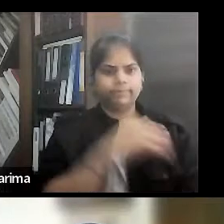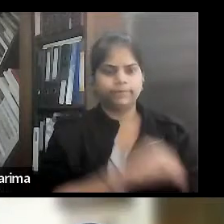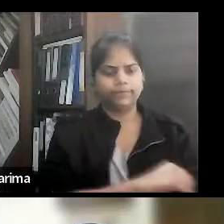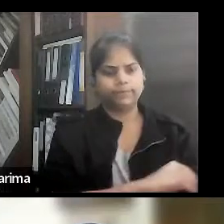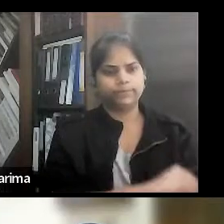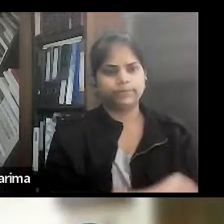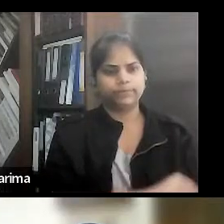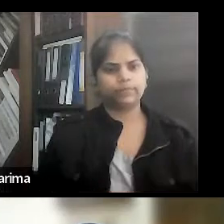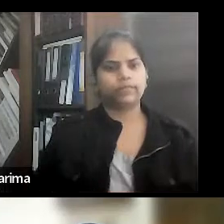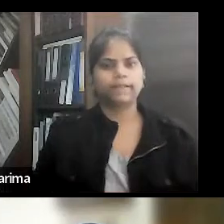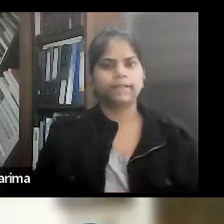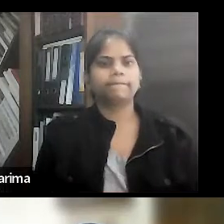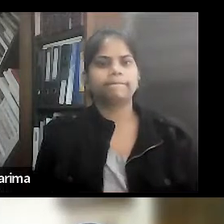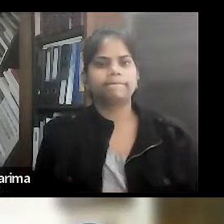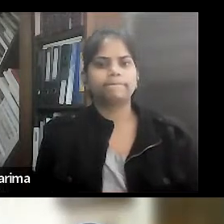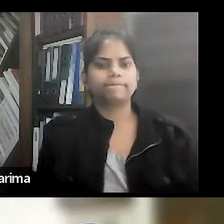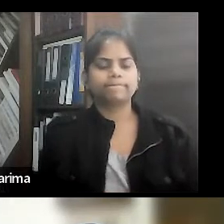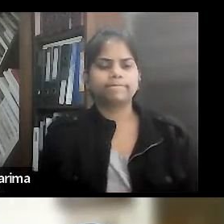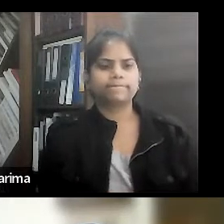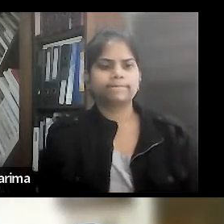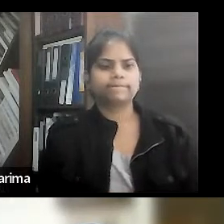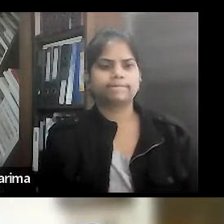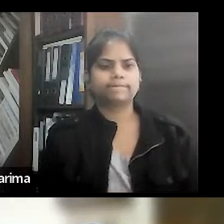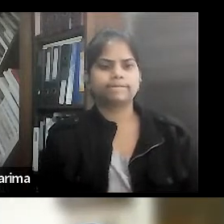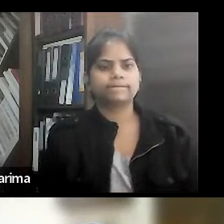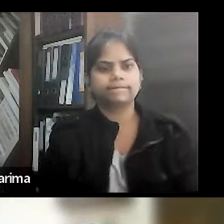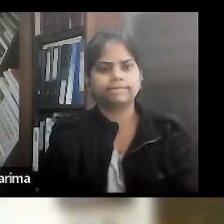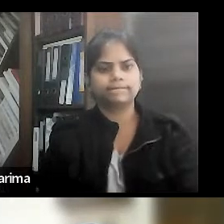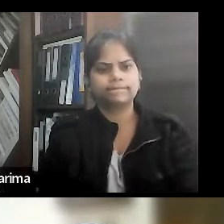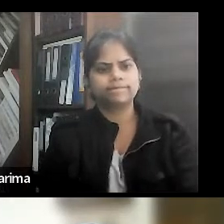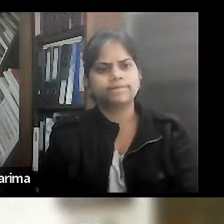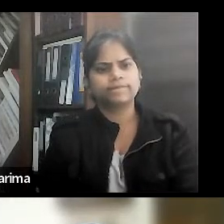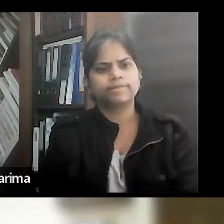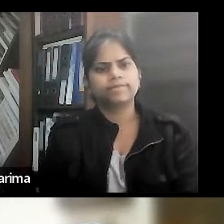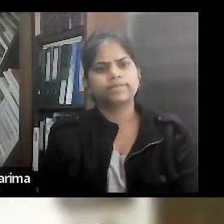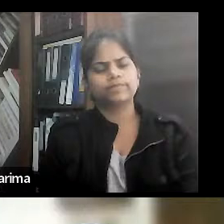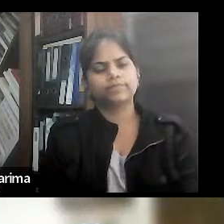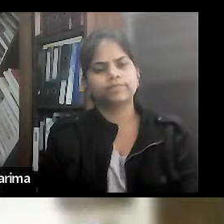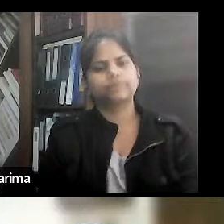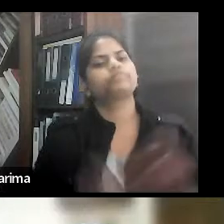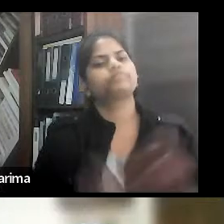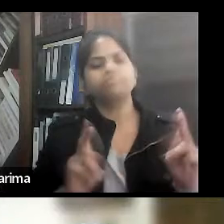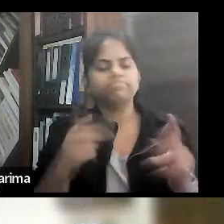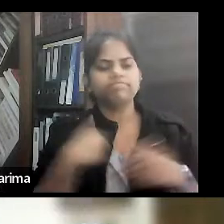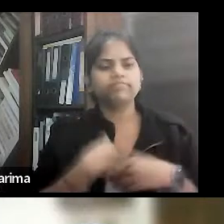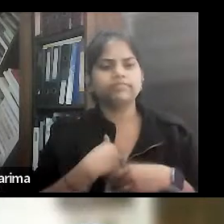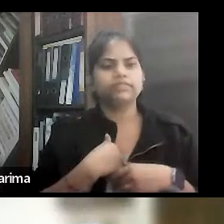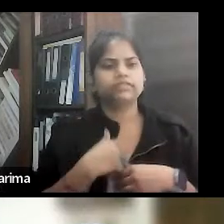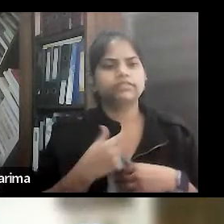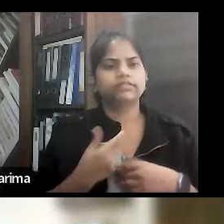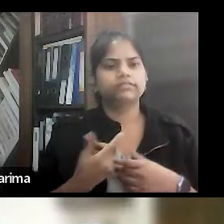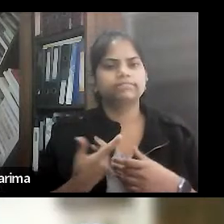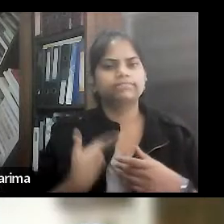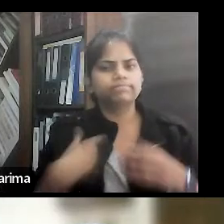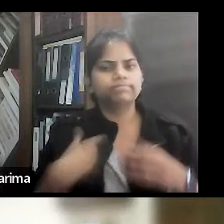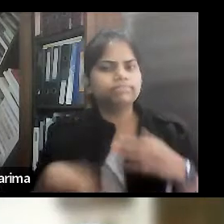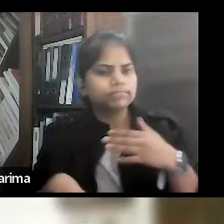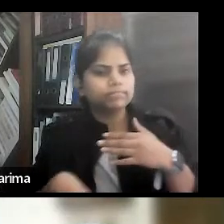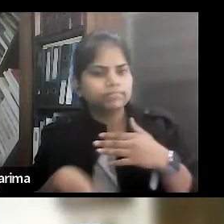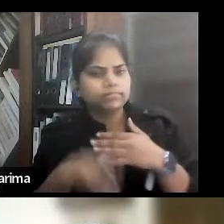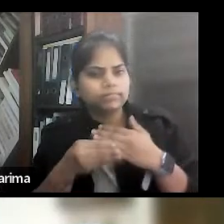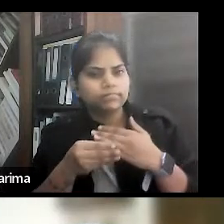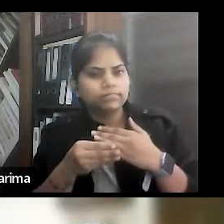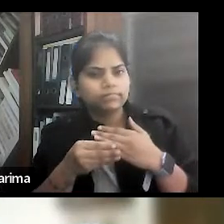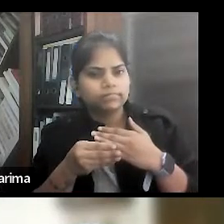Yeah. It's a Yeah, long sorry. one. And I also thought I need to know. Yeah, I guess I need to add